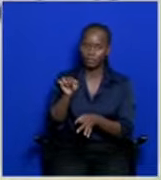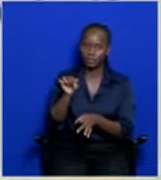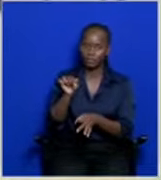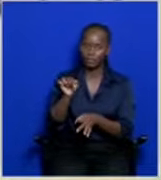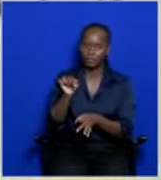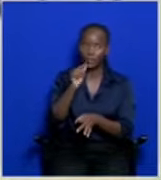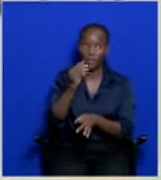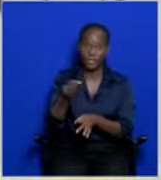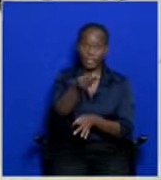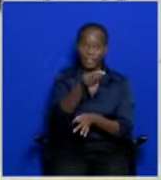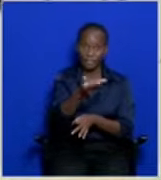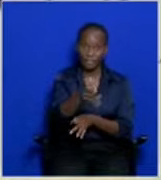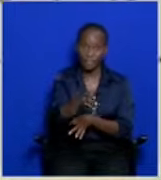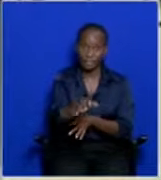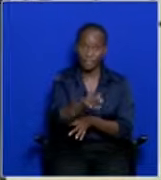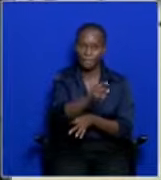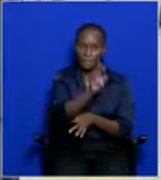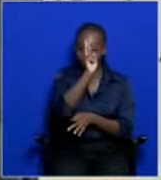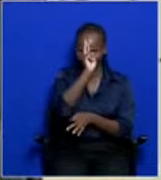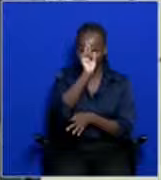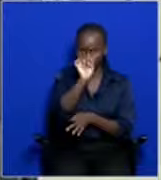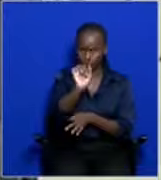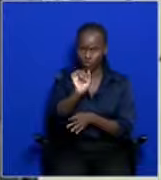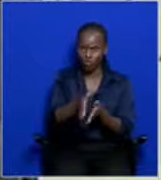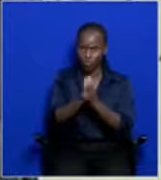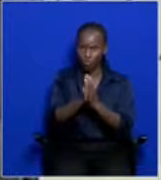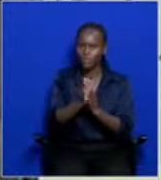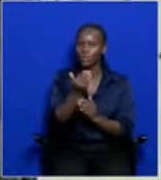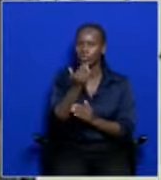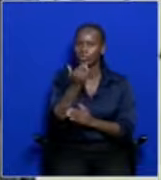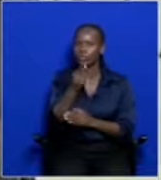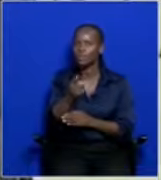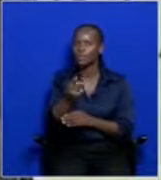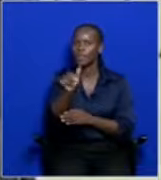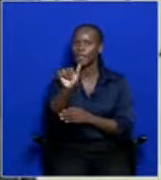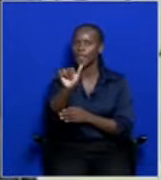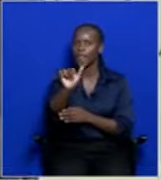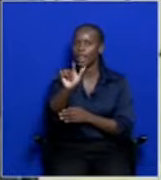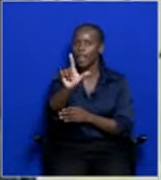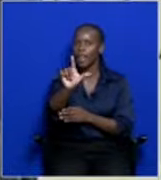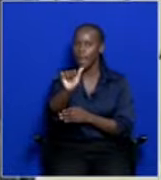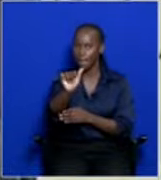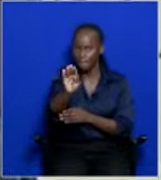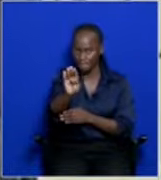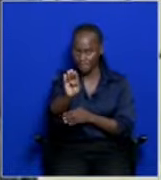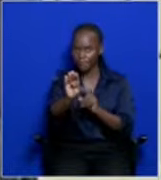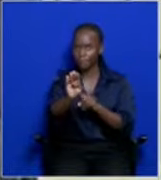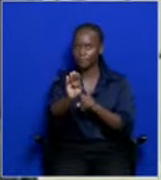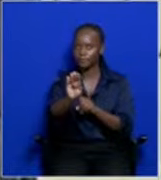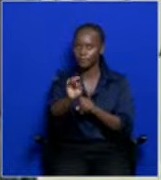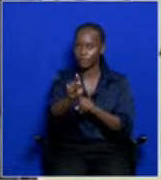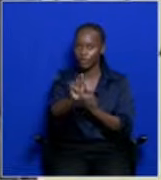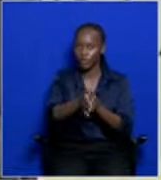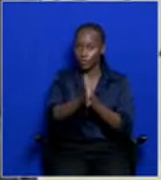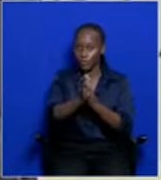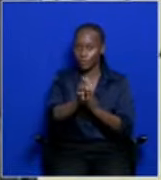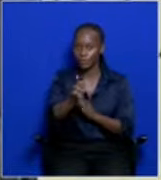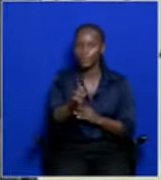the forensic laboratory we have marked 248.1. Then we have another